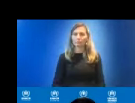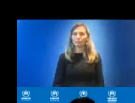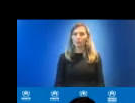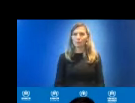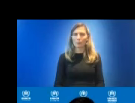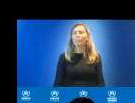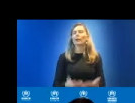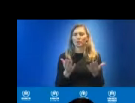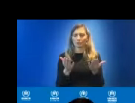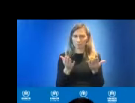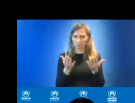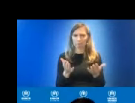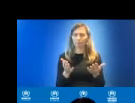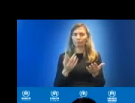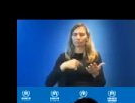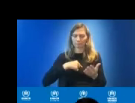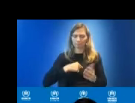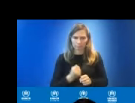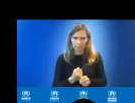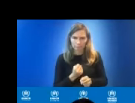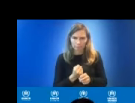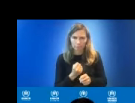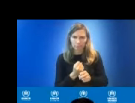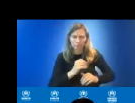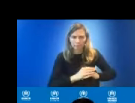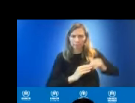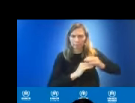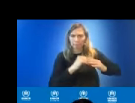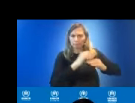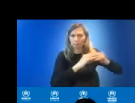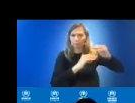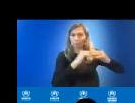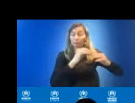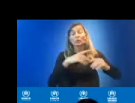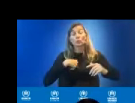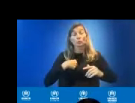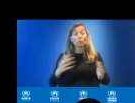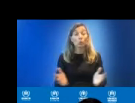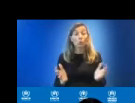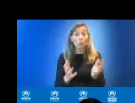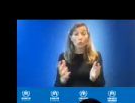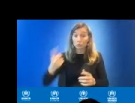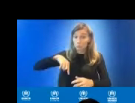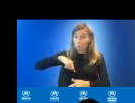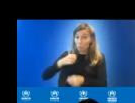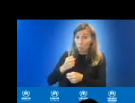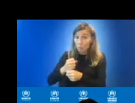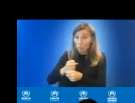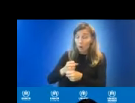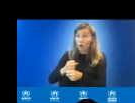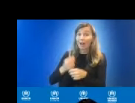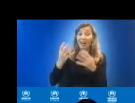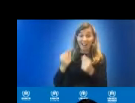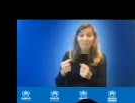these outcomes that we're getting from the committee, and encourage more of our operations to work with our displaced and